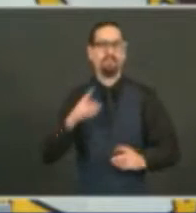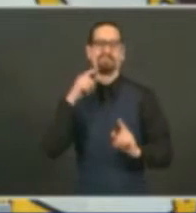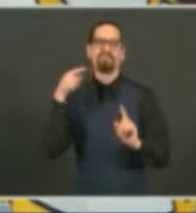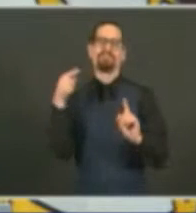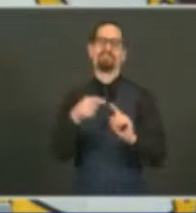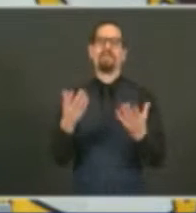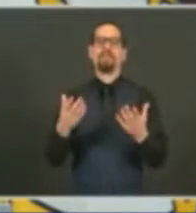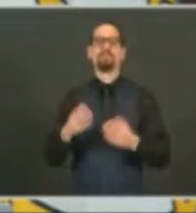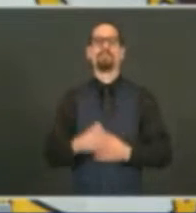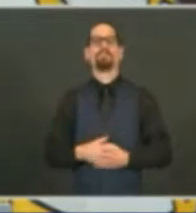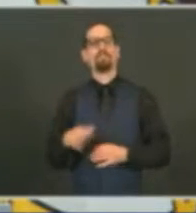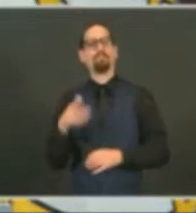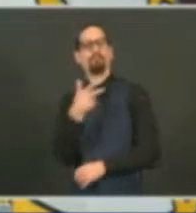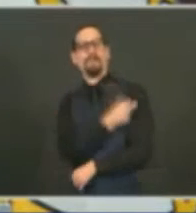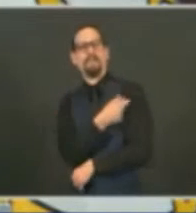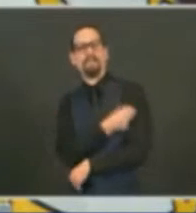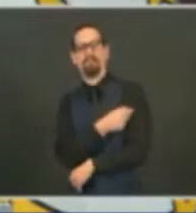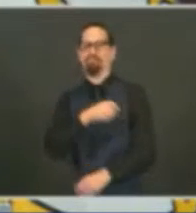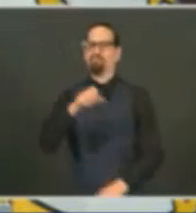on the vaccine front.